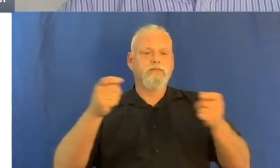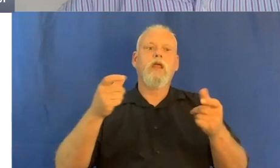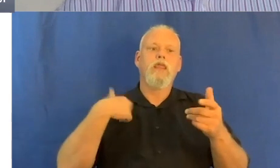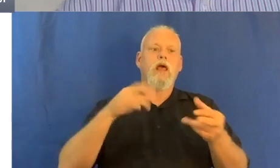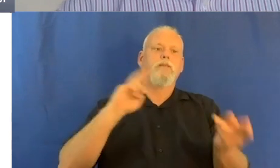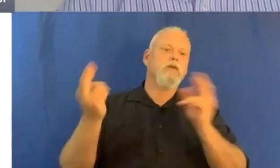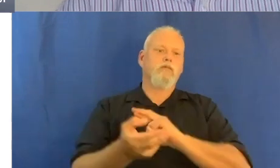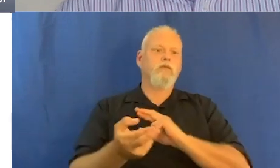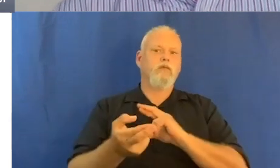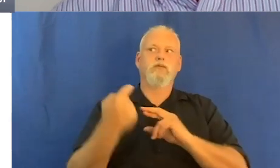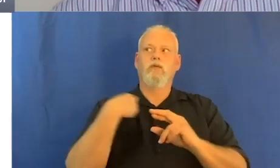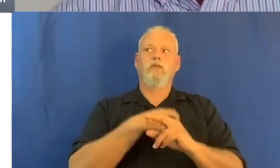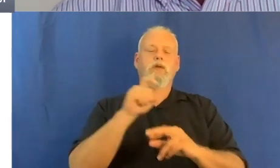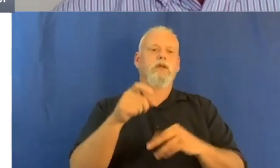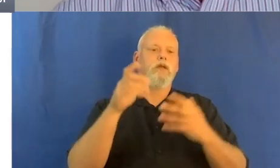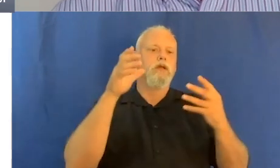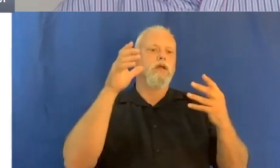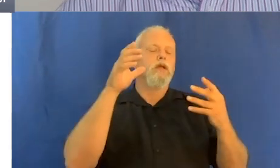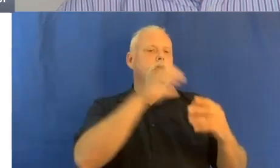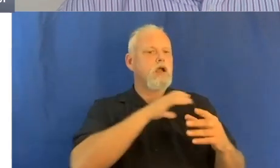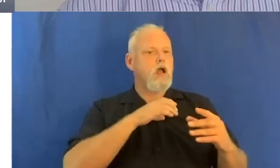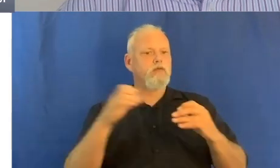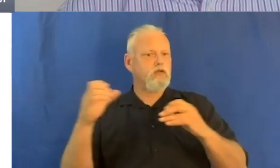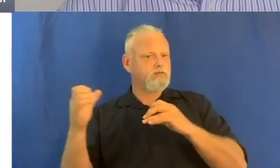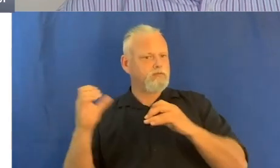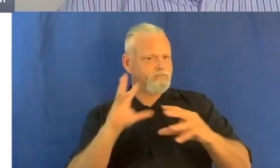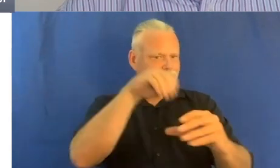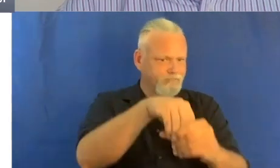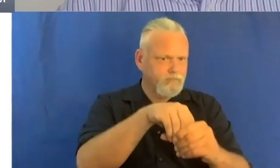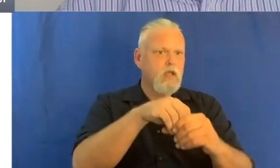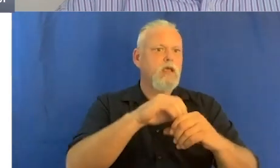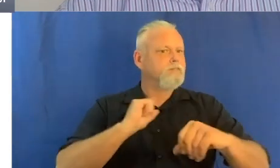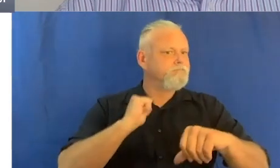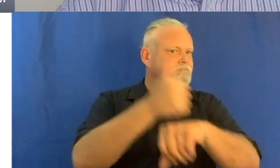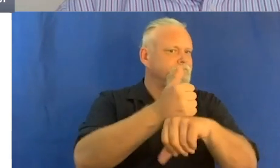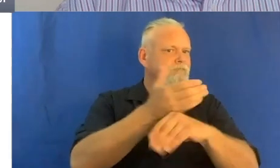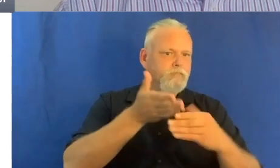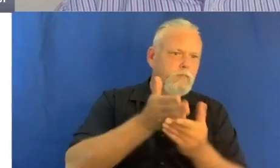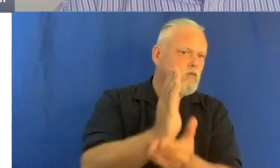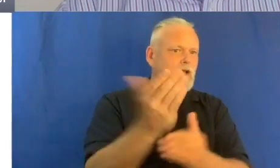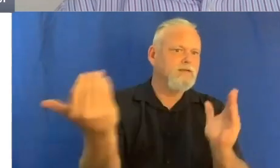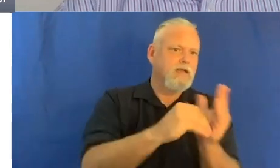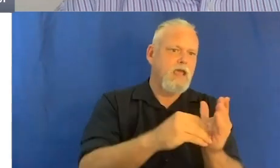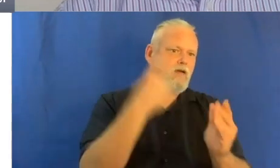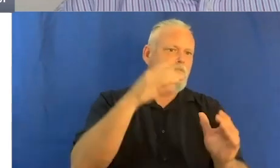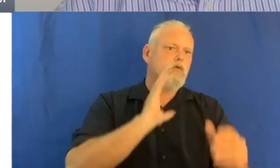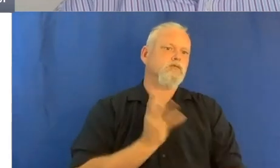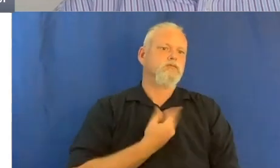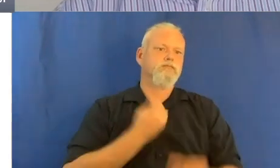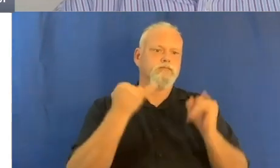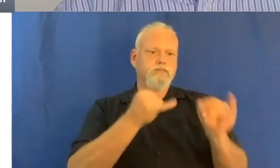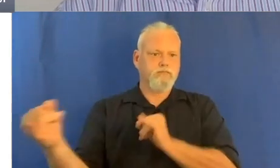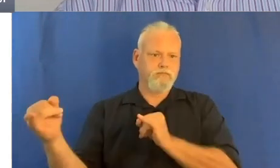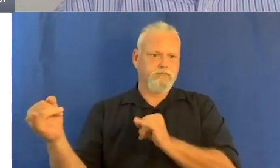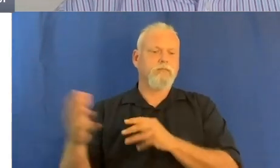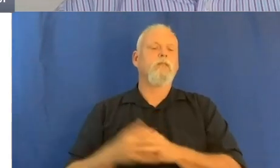step in and restore those rights of transgender individuals. We also need, looking